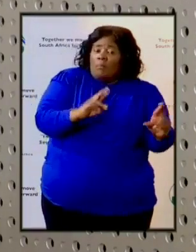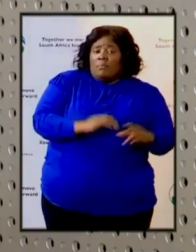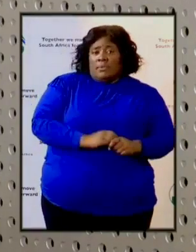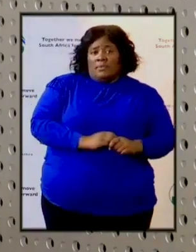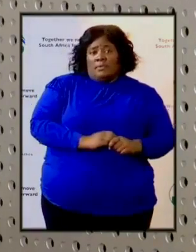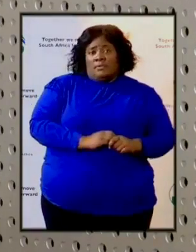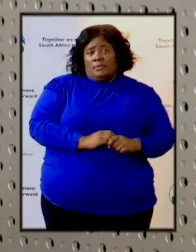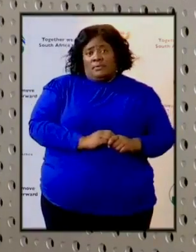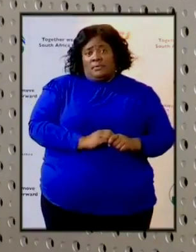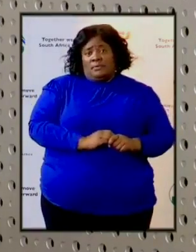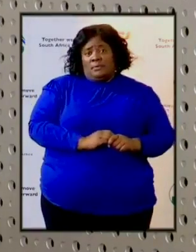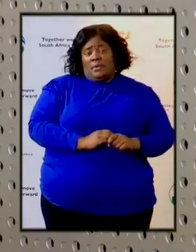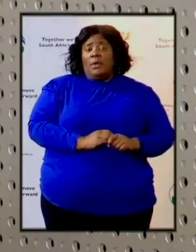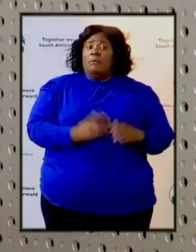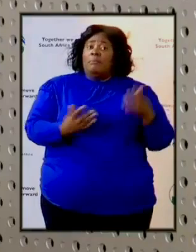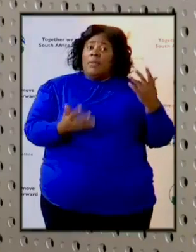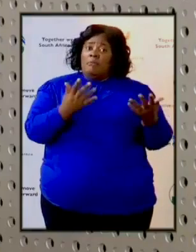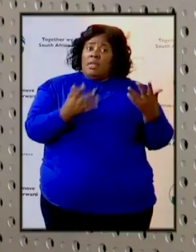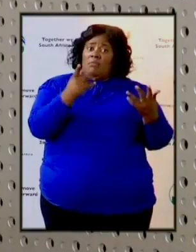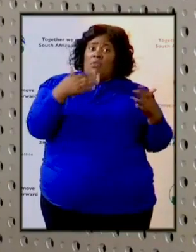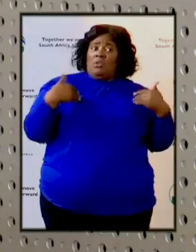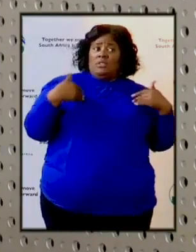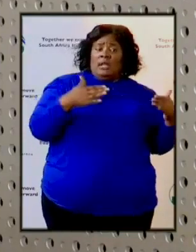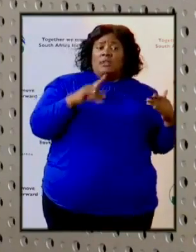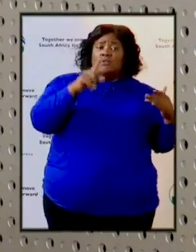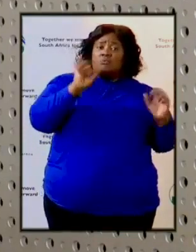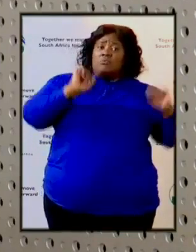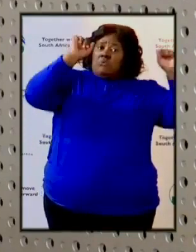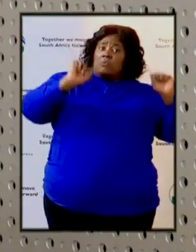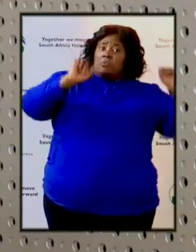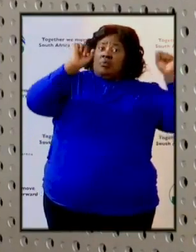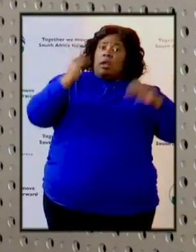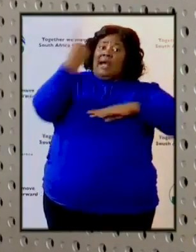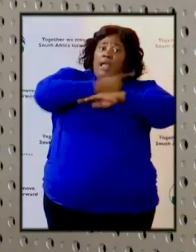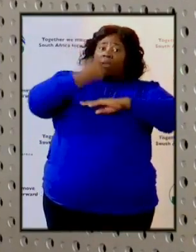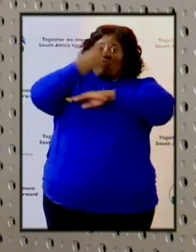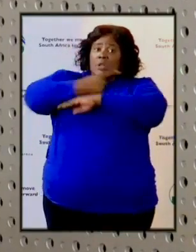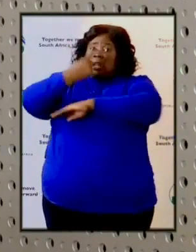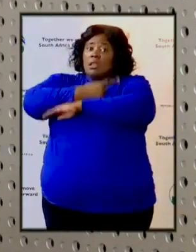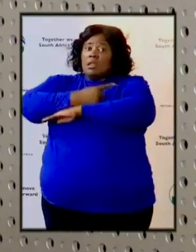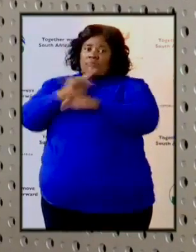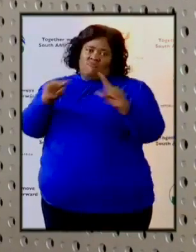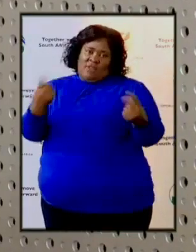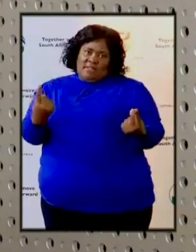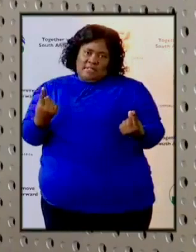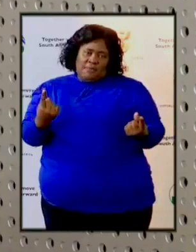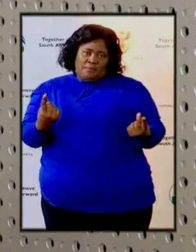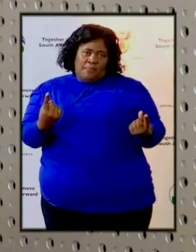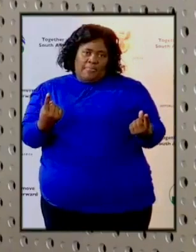maybe for a start, you may not be able to exercise every day. Maybe exercise when you're